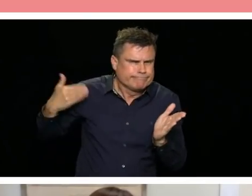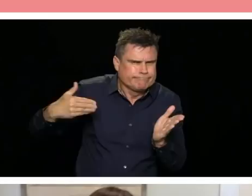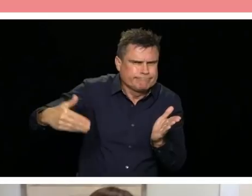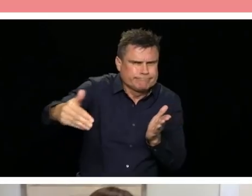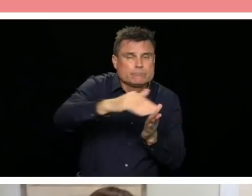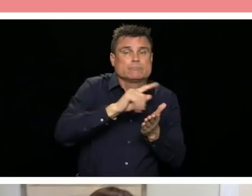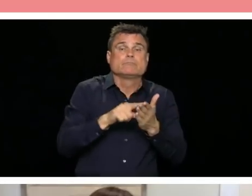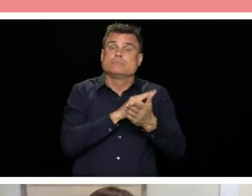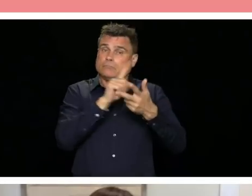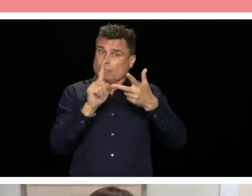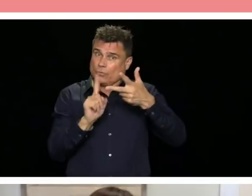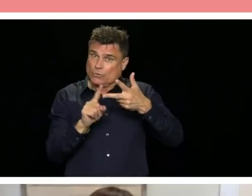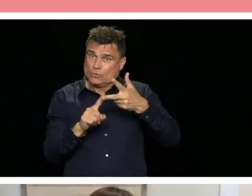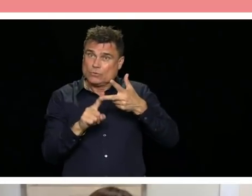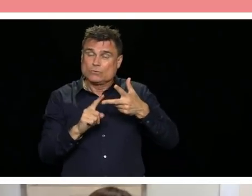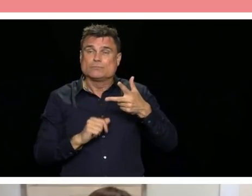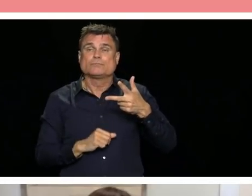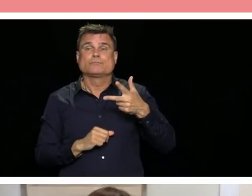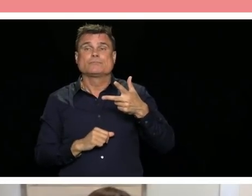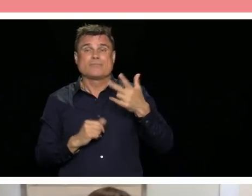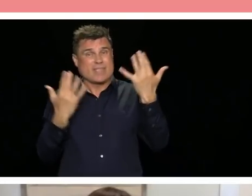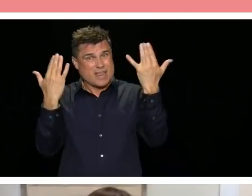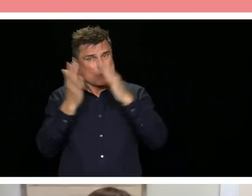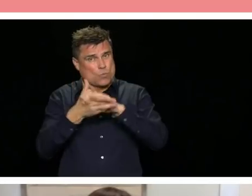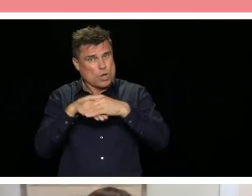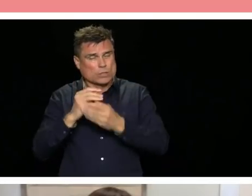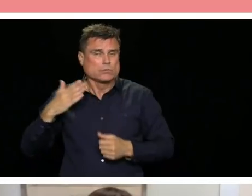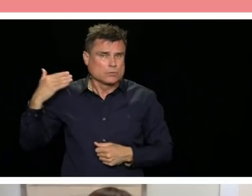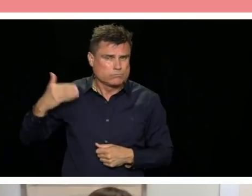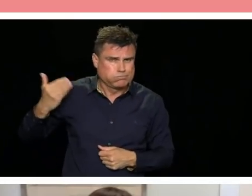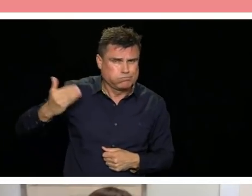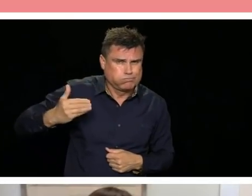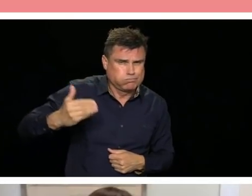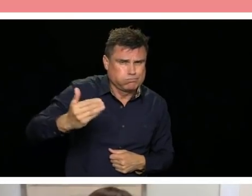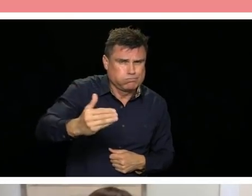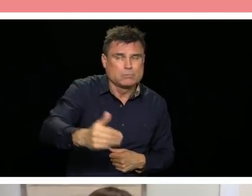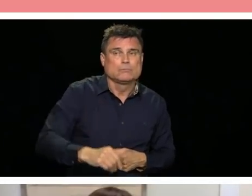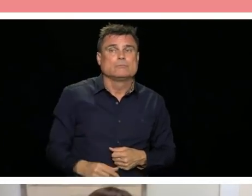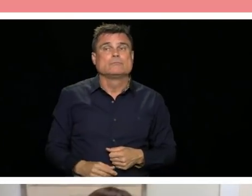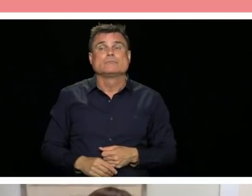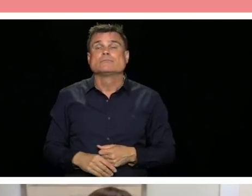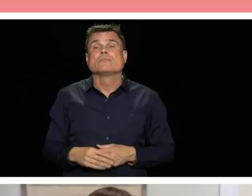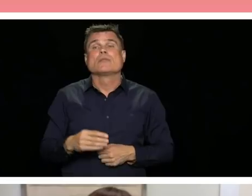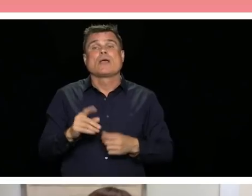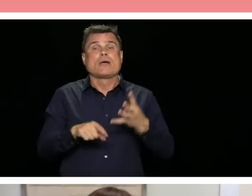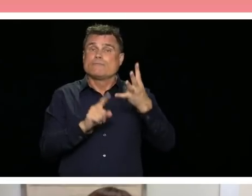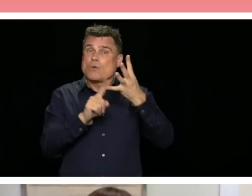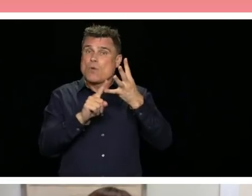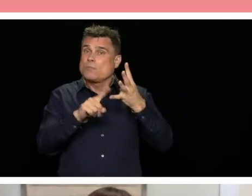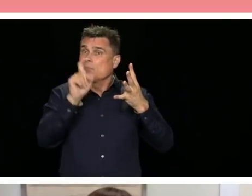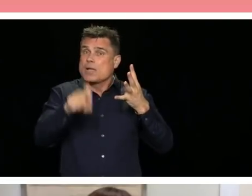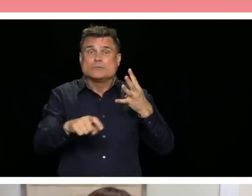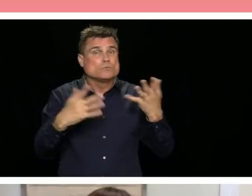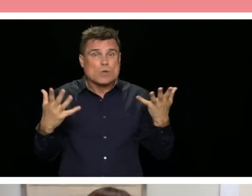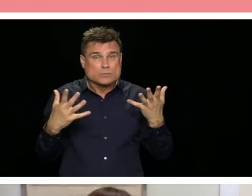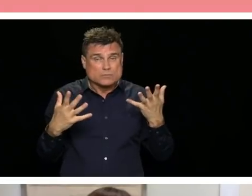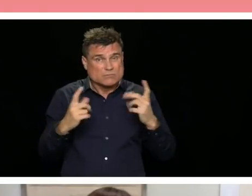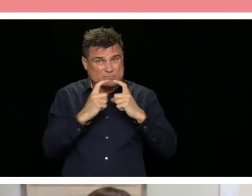very effective. So we don't recommend that the childcare providers